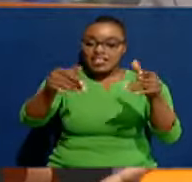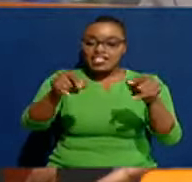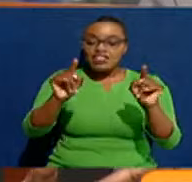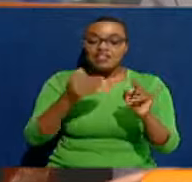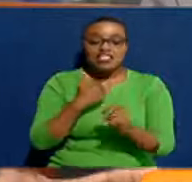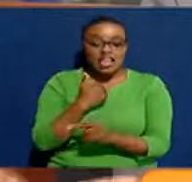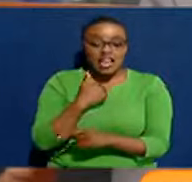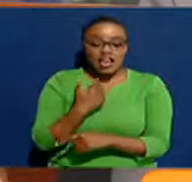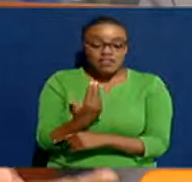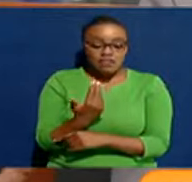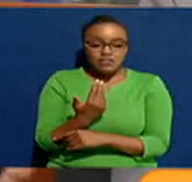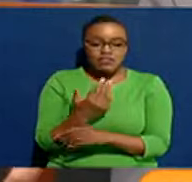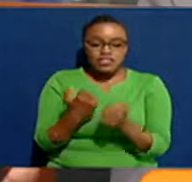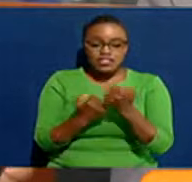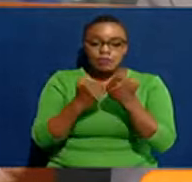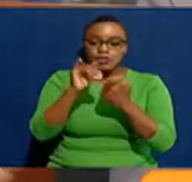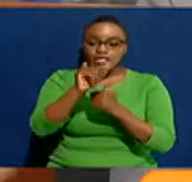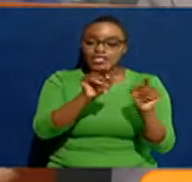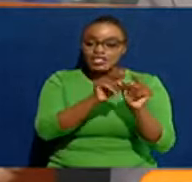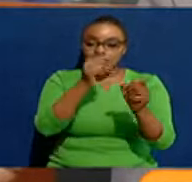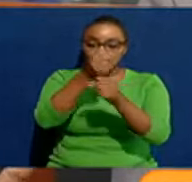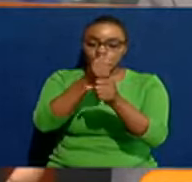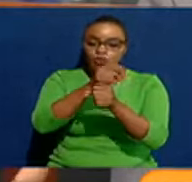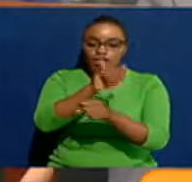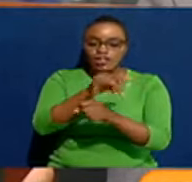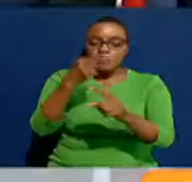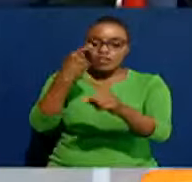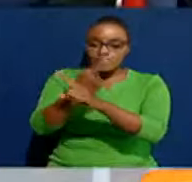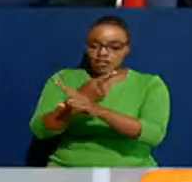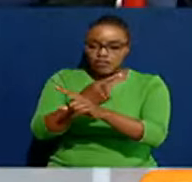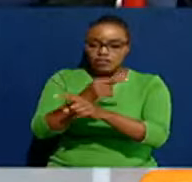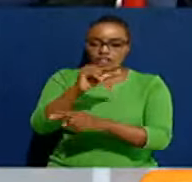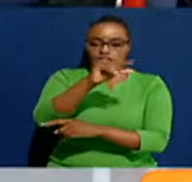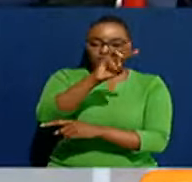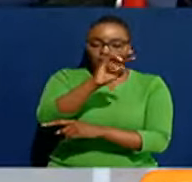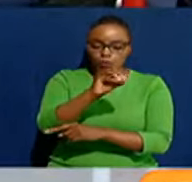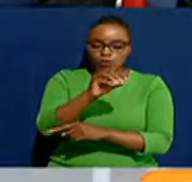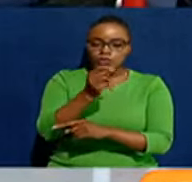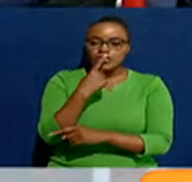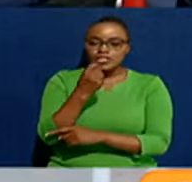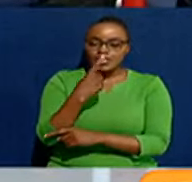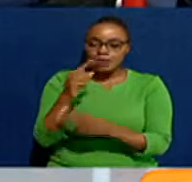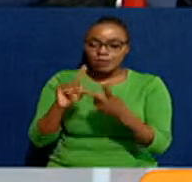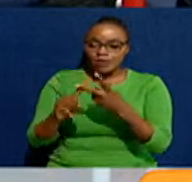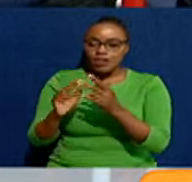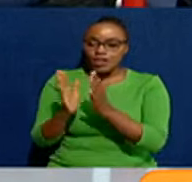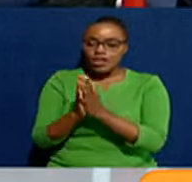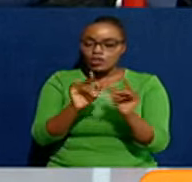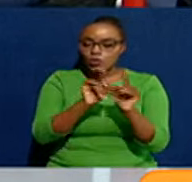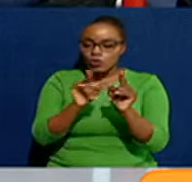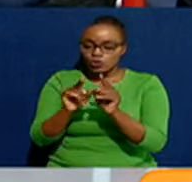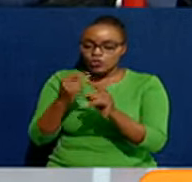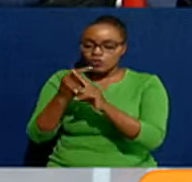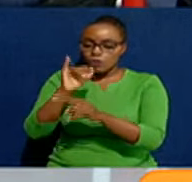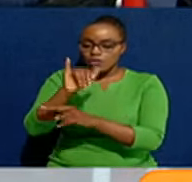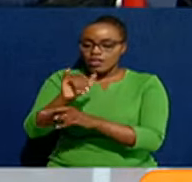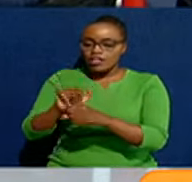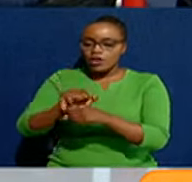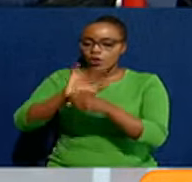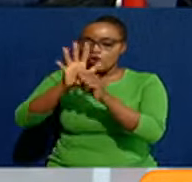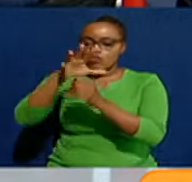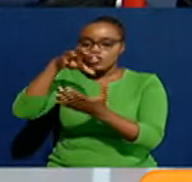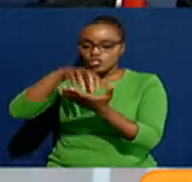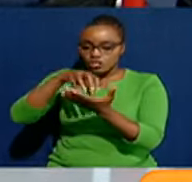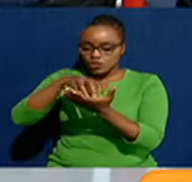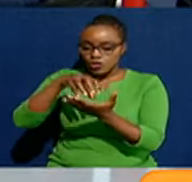actually supported the whole world. Between red GMO, which is medicine, and apart from the COVID situation